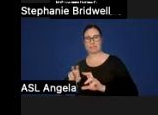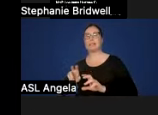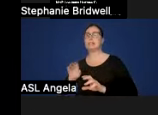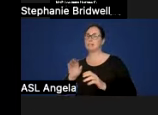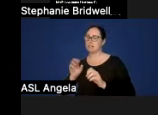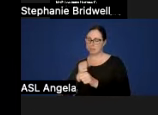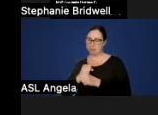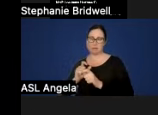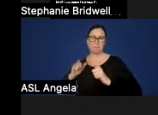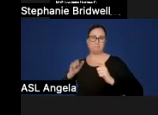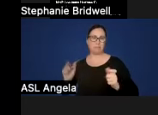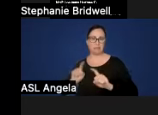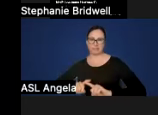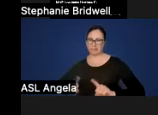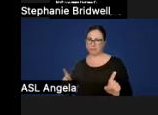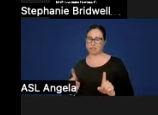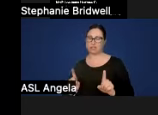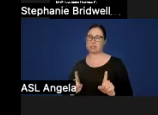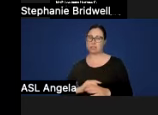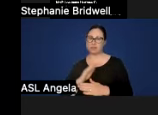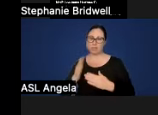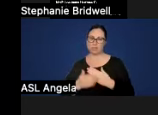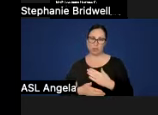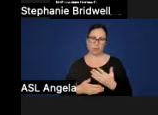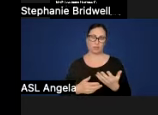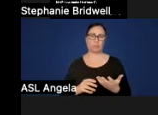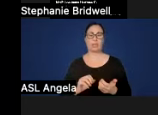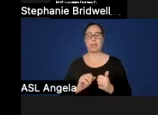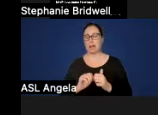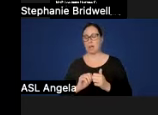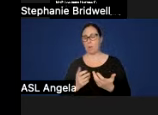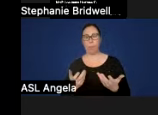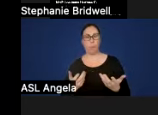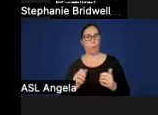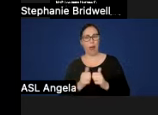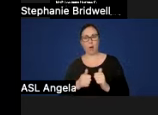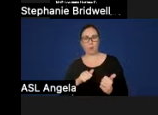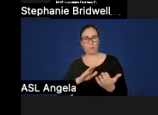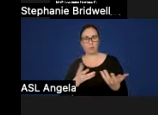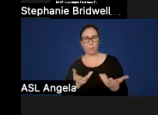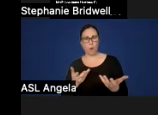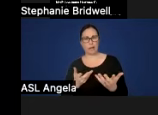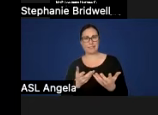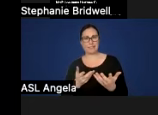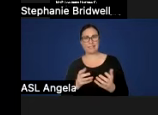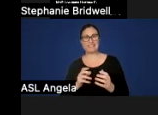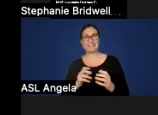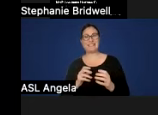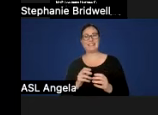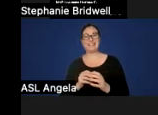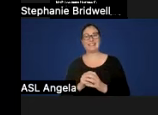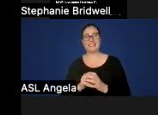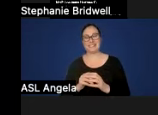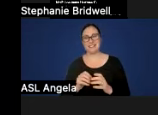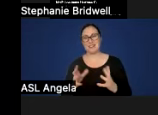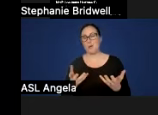many, and just in how we approach what an effective response is. I wish you could see me, all of you. I mean, most of you maybe can,